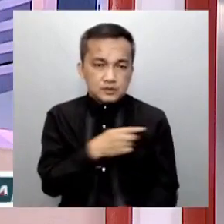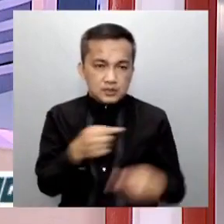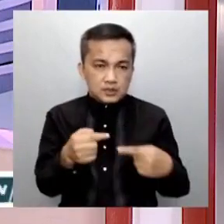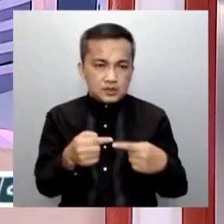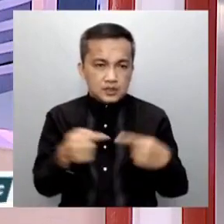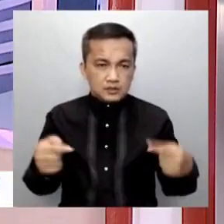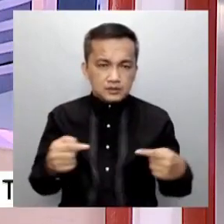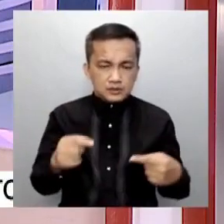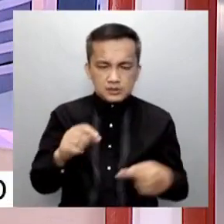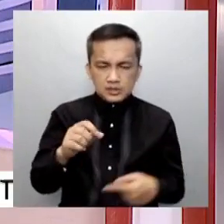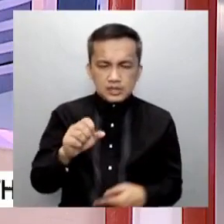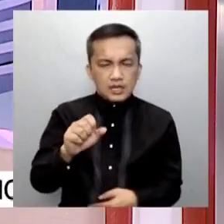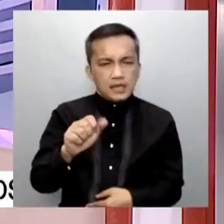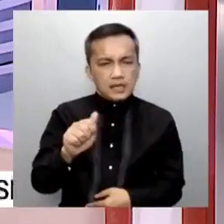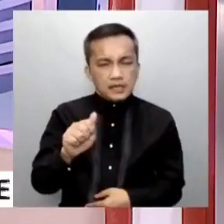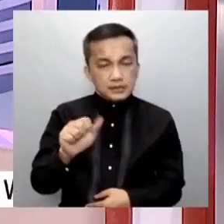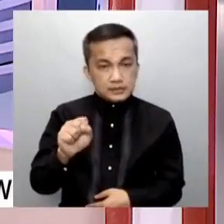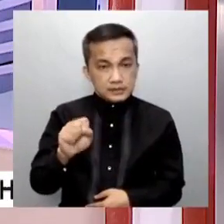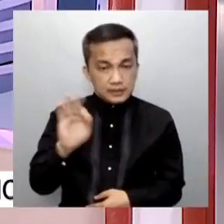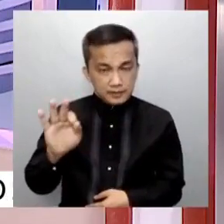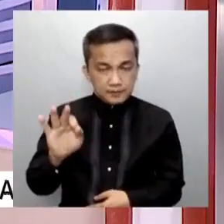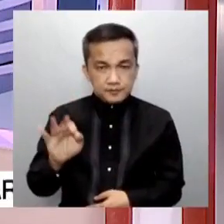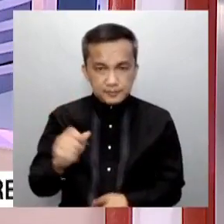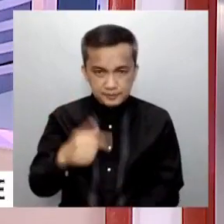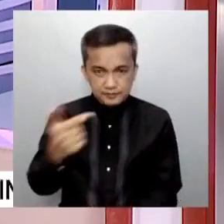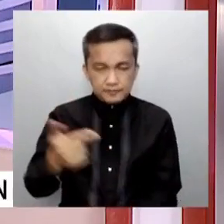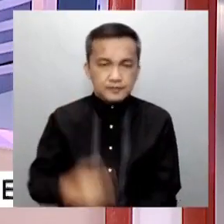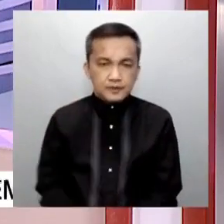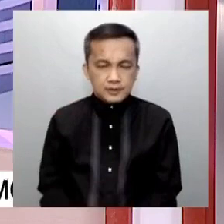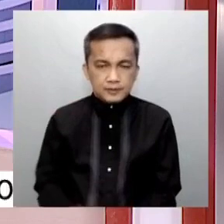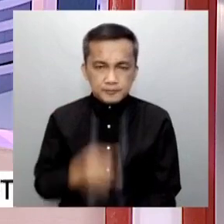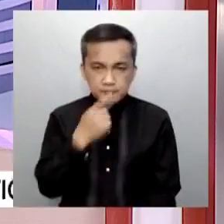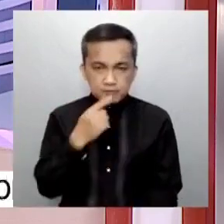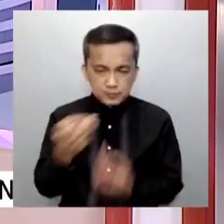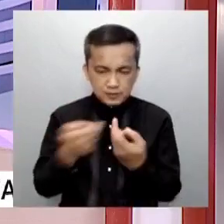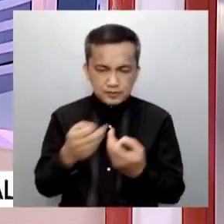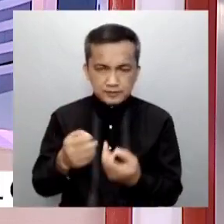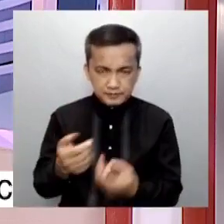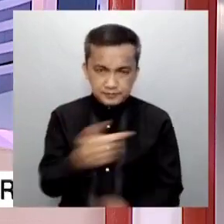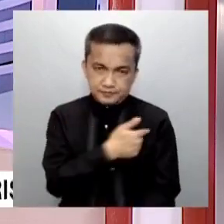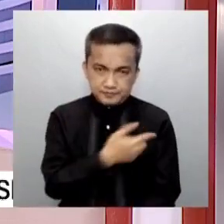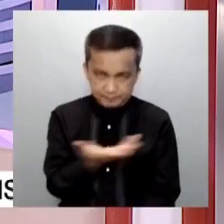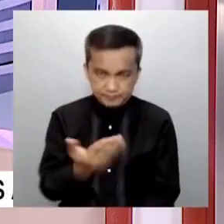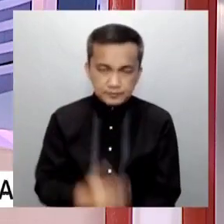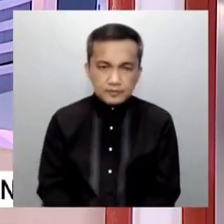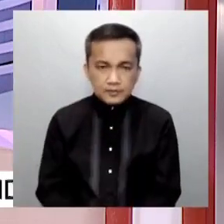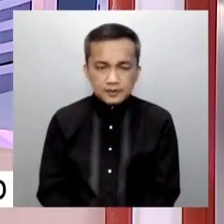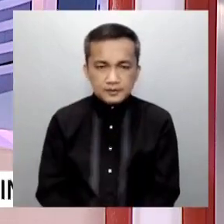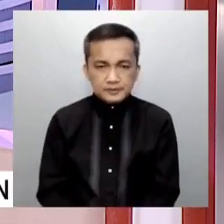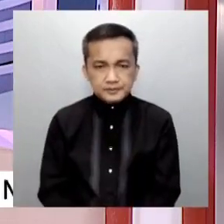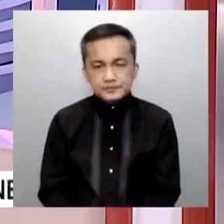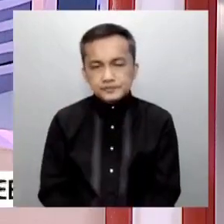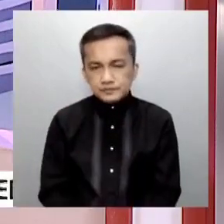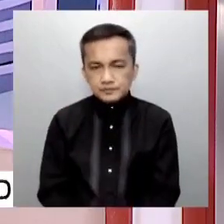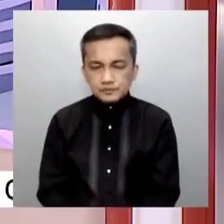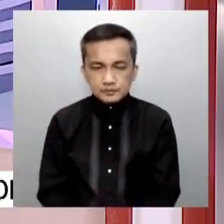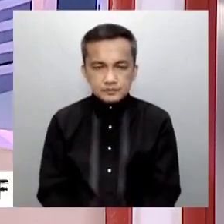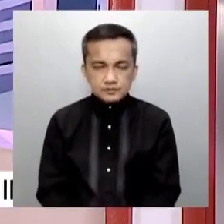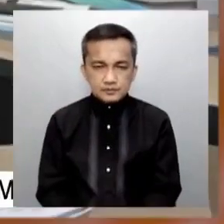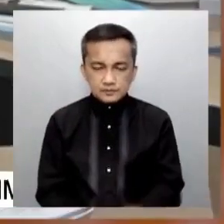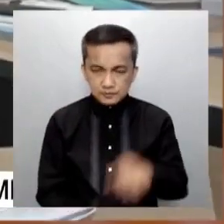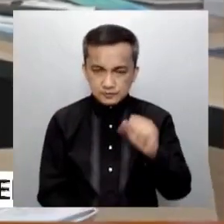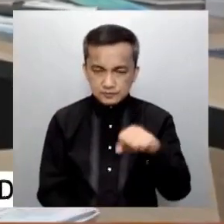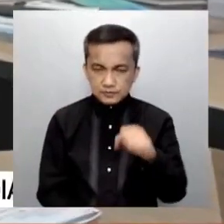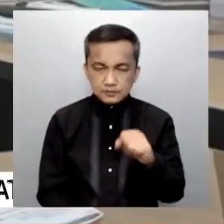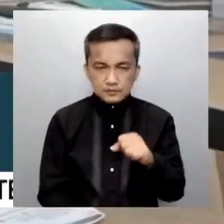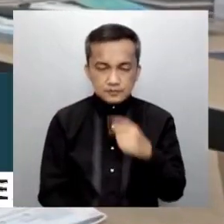fever. Our correspondent Jervis Manahan tells us more about AVAC. Jervis, go ahead. Yes, Denise, a vaccine for ASF